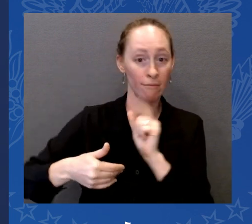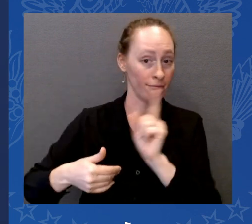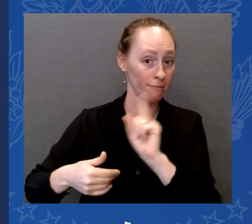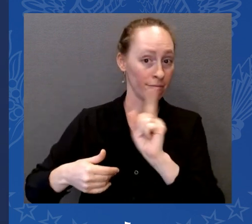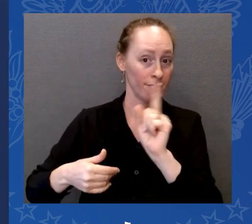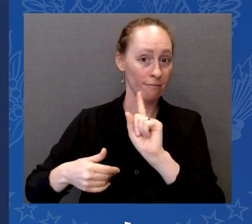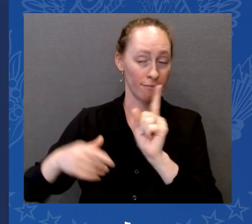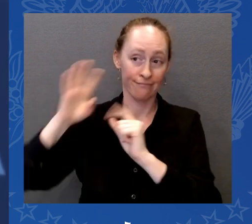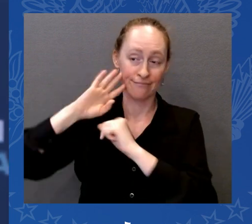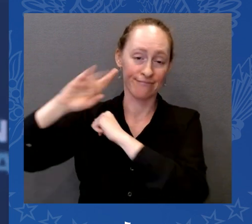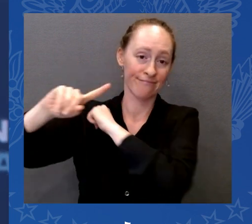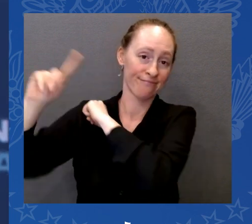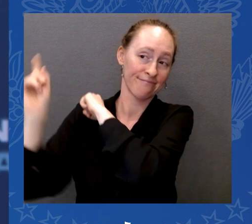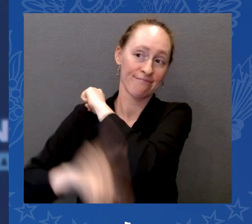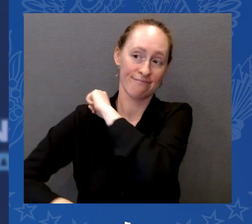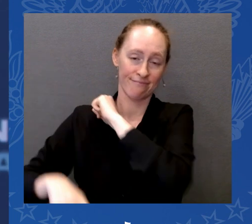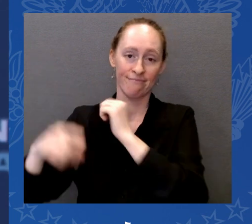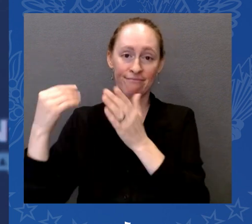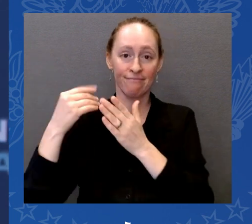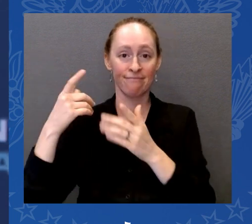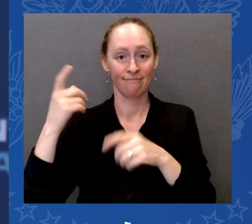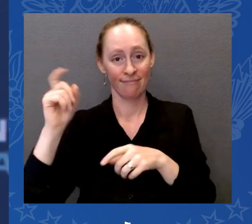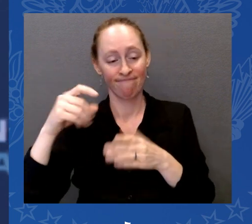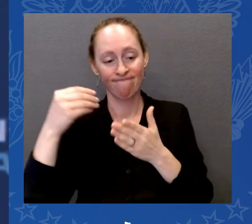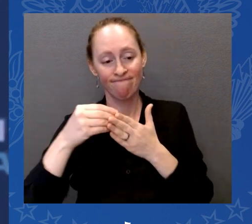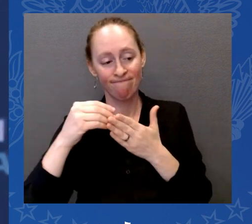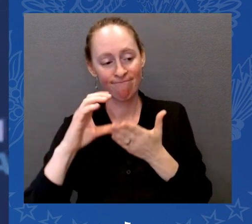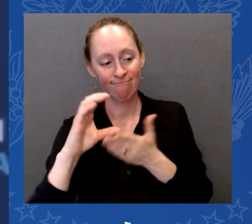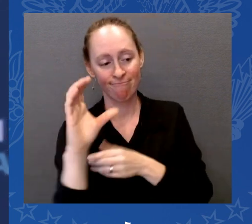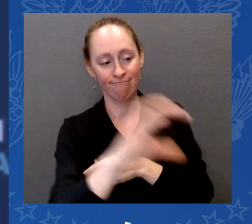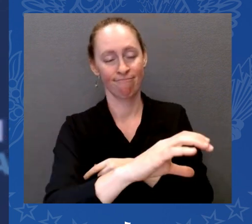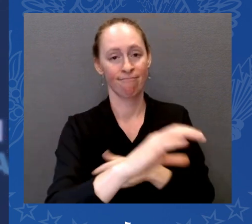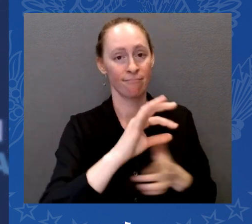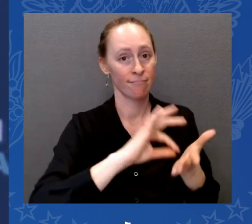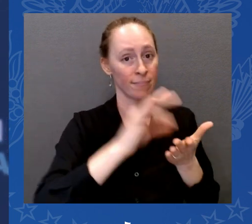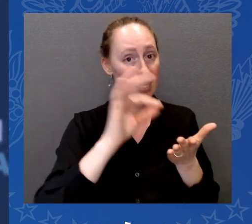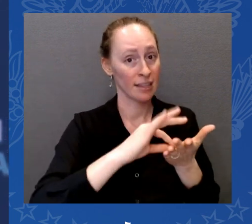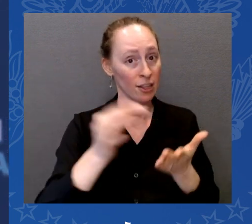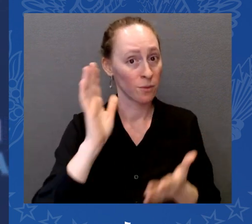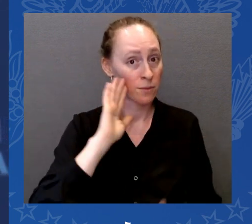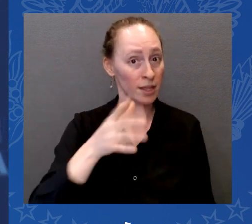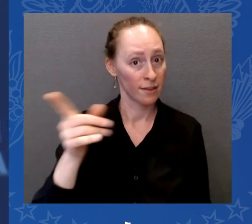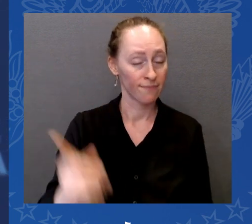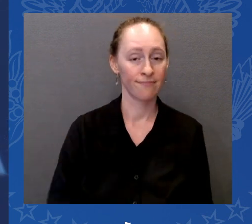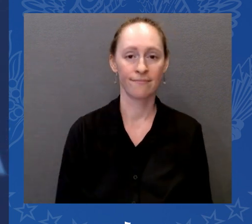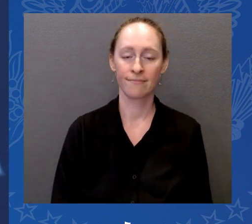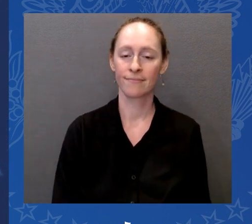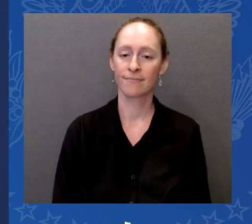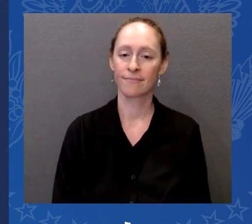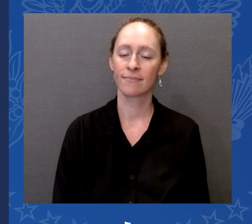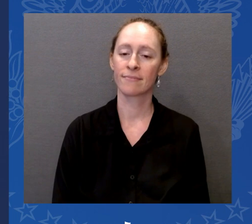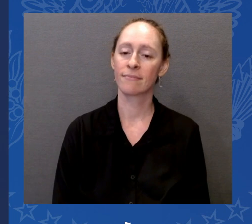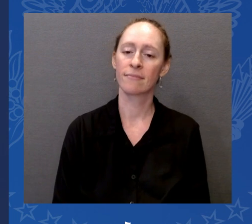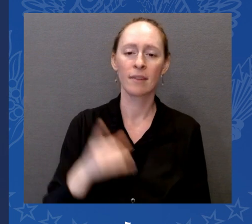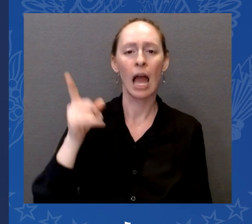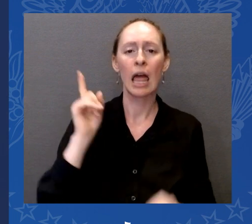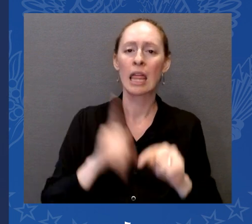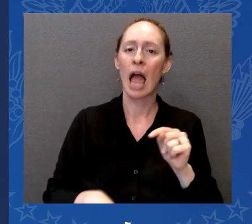if it's the same exact product, they cannot raise the price beyond the cost of inflation for that particular